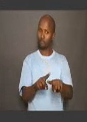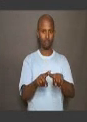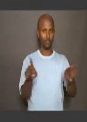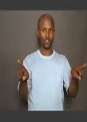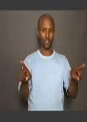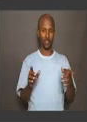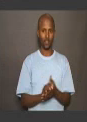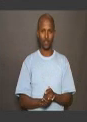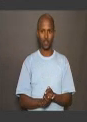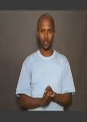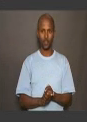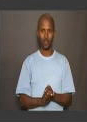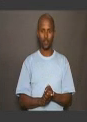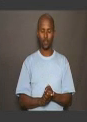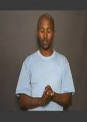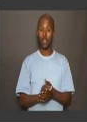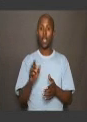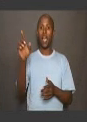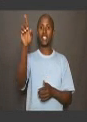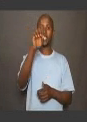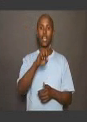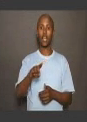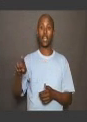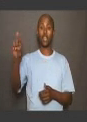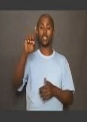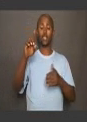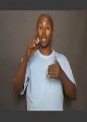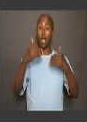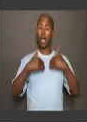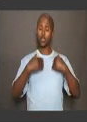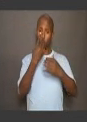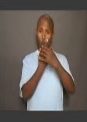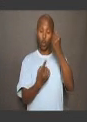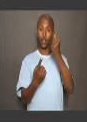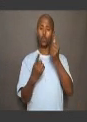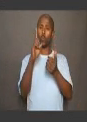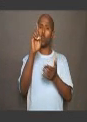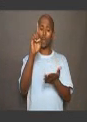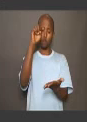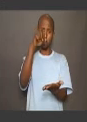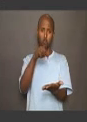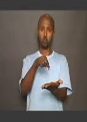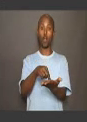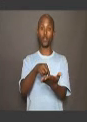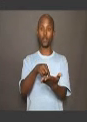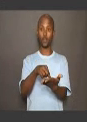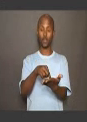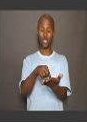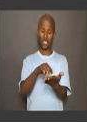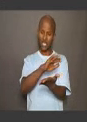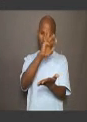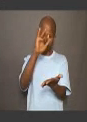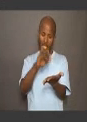different. A circle has only one reference point, its center.